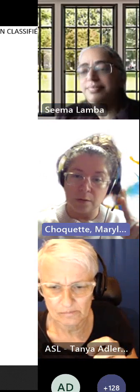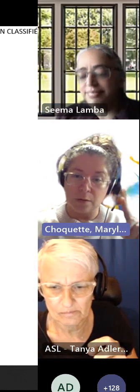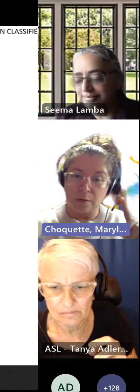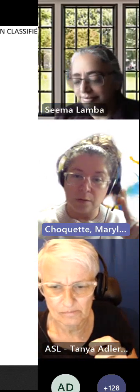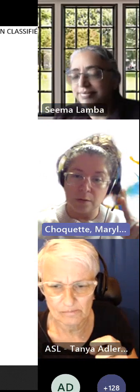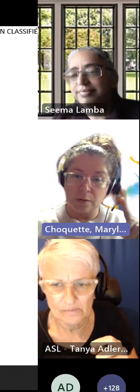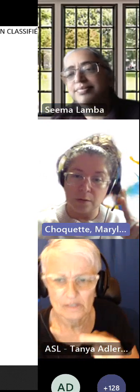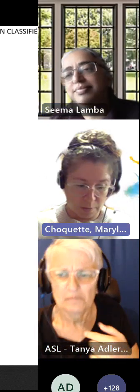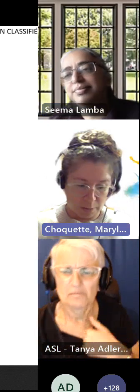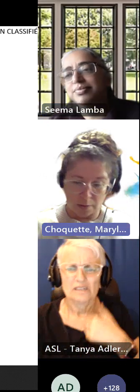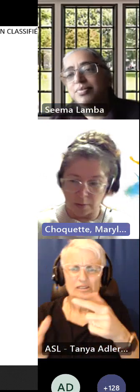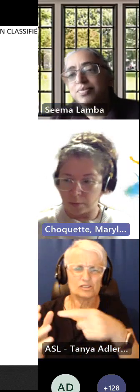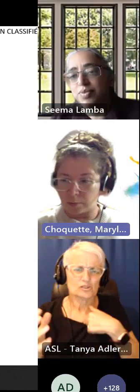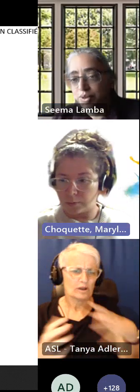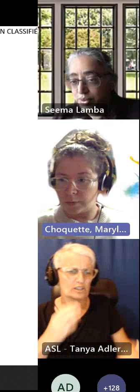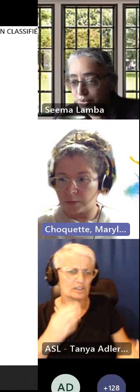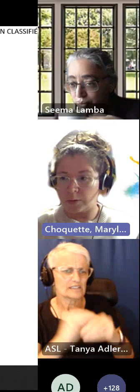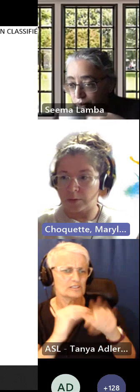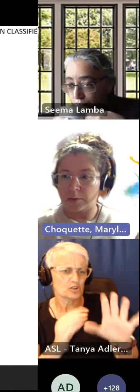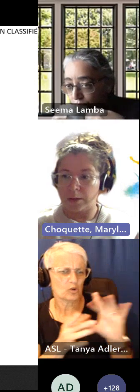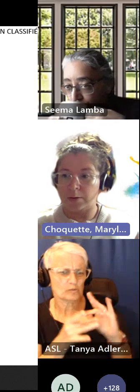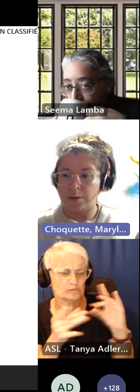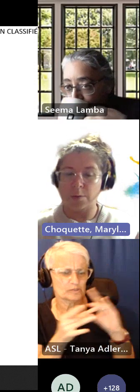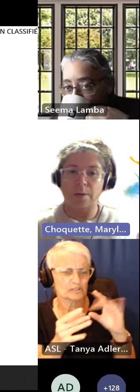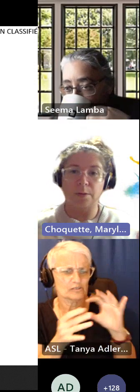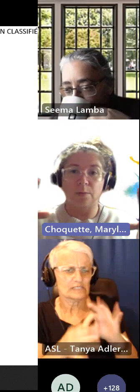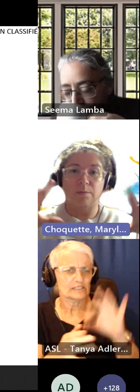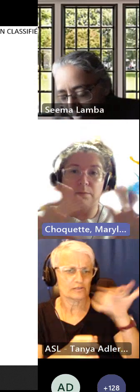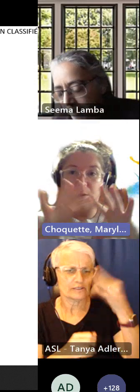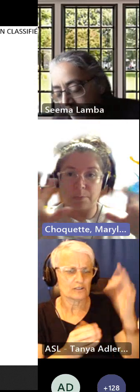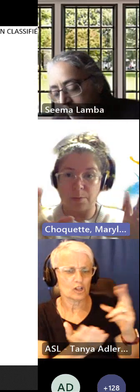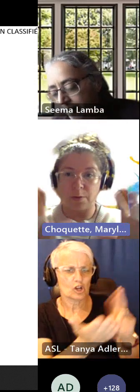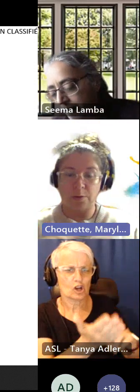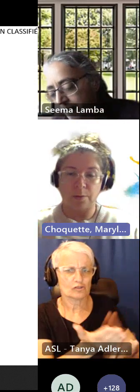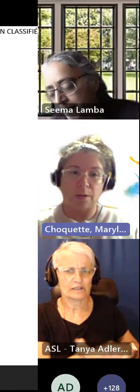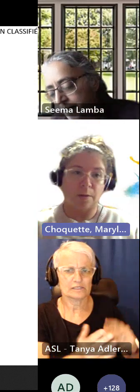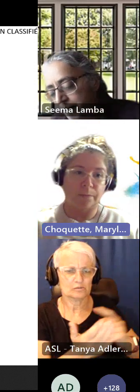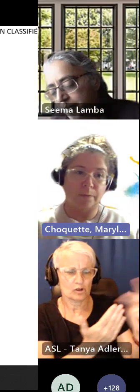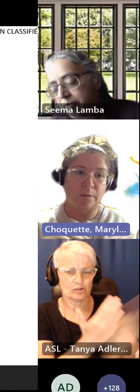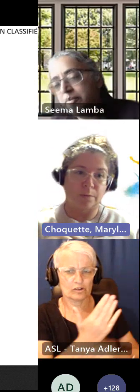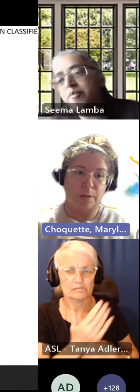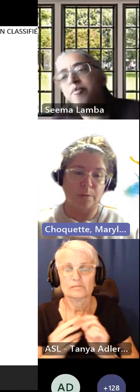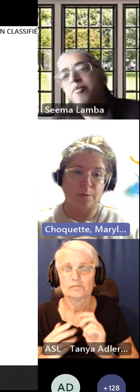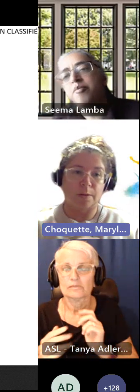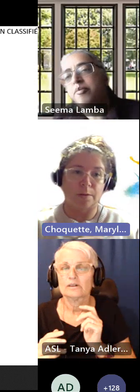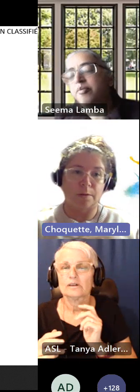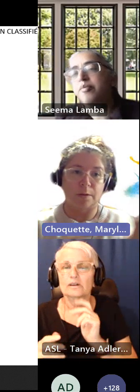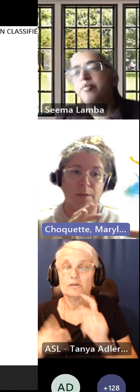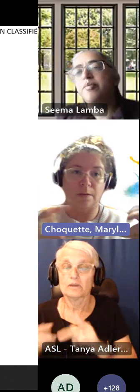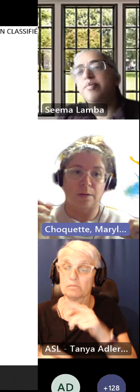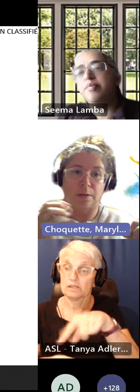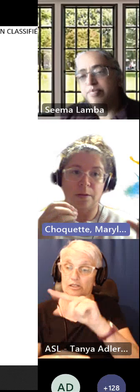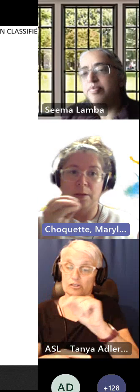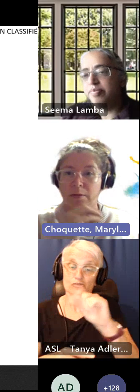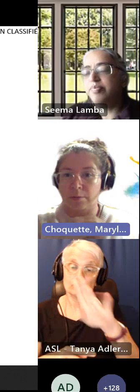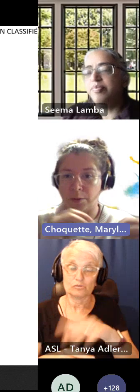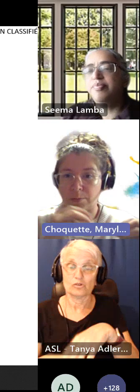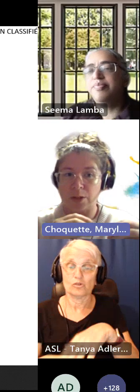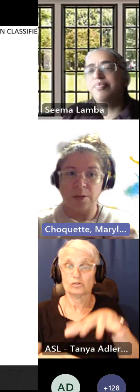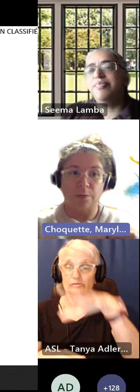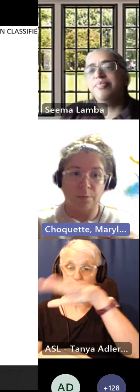complement to what you just mentioned in terms of the federal contractors program. So the people doing Treasury Board Secretariat